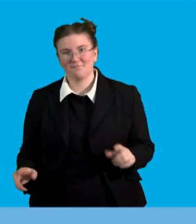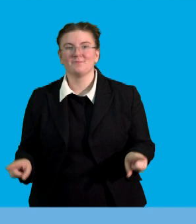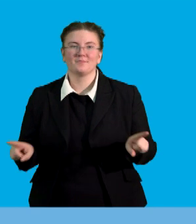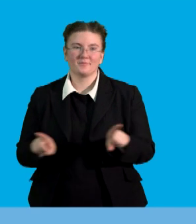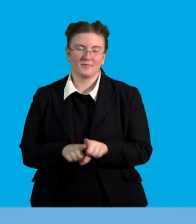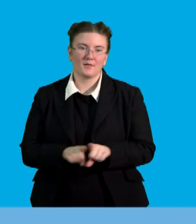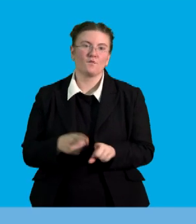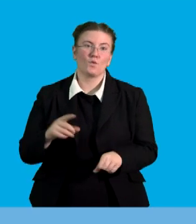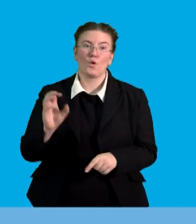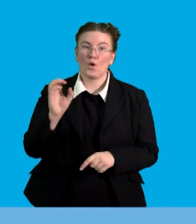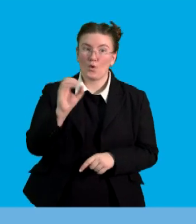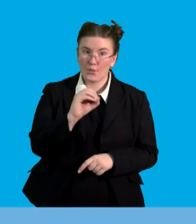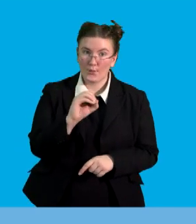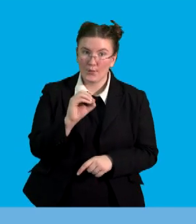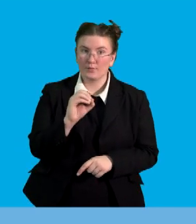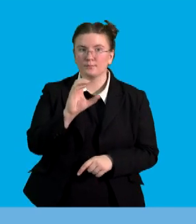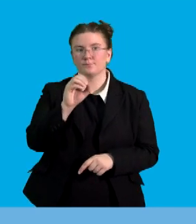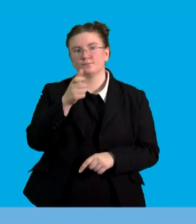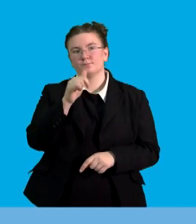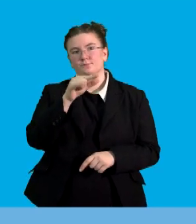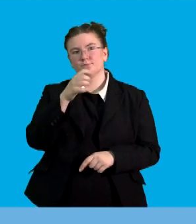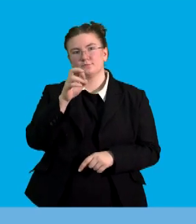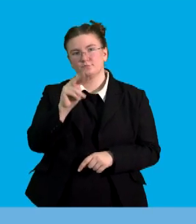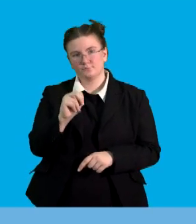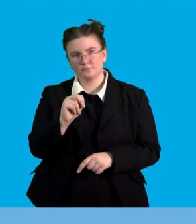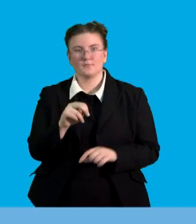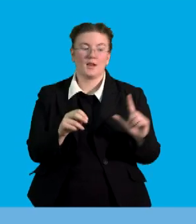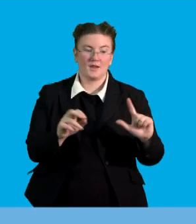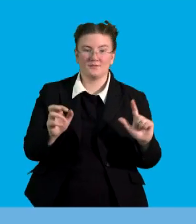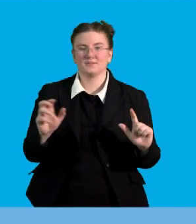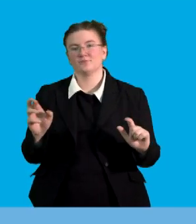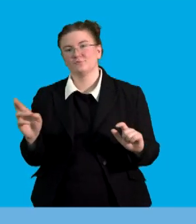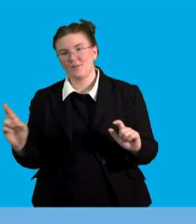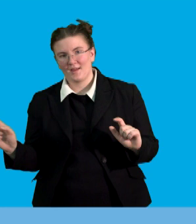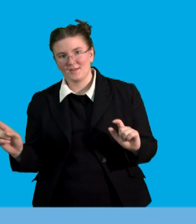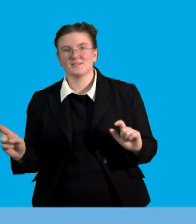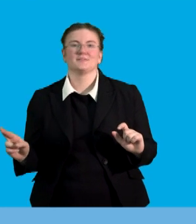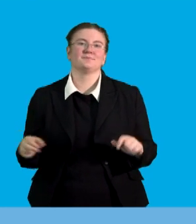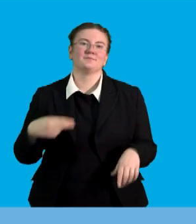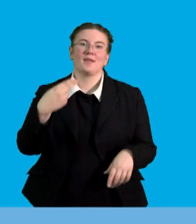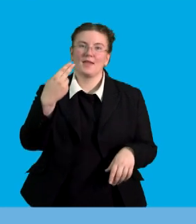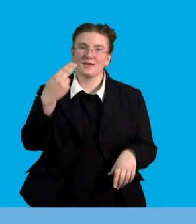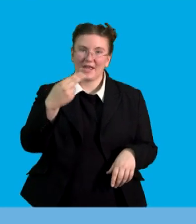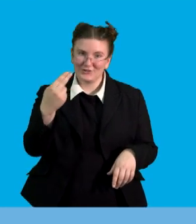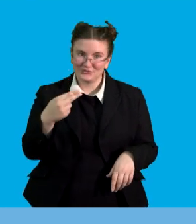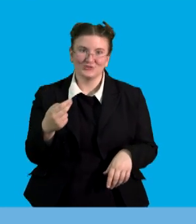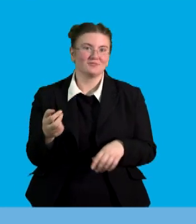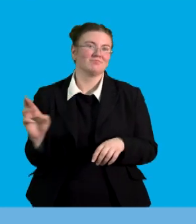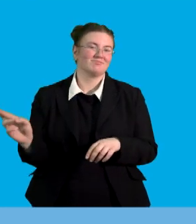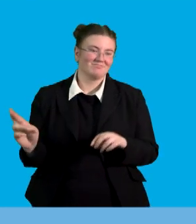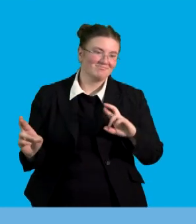thing applies with the O, the oxygen, how many we have on the left-hand side and the right-hand side. Hydrogen, how many we have on the left and the